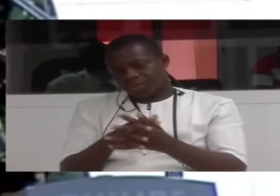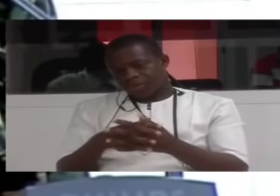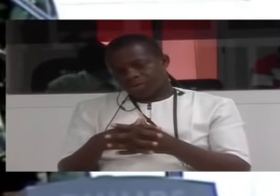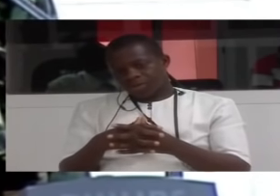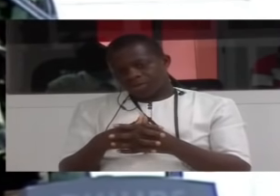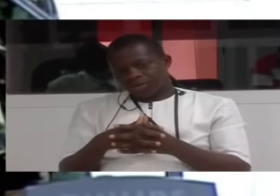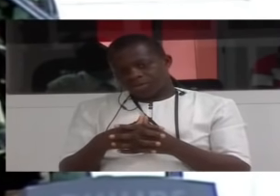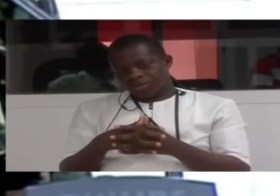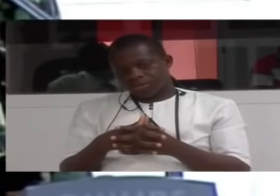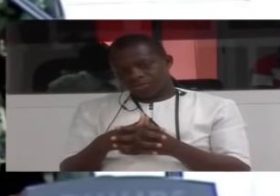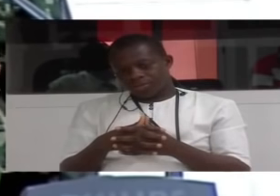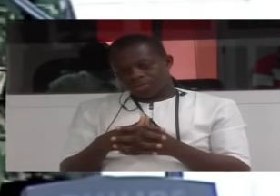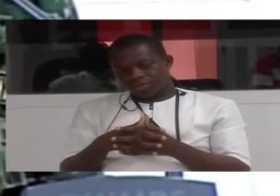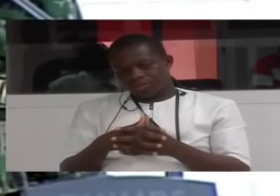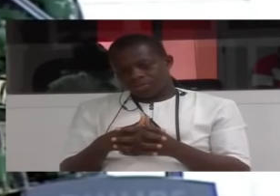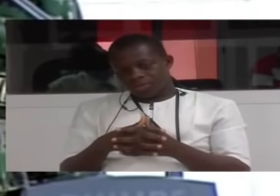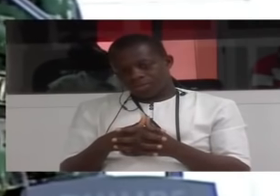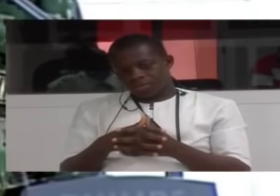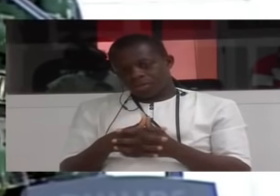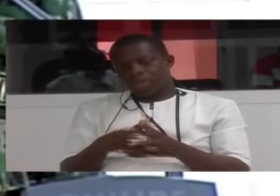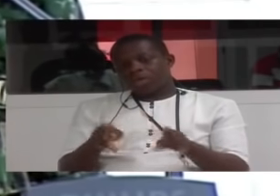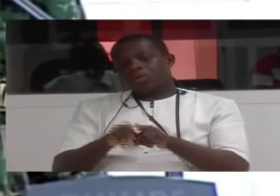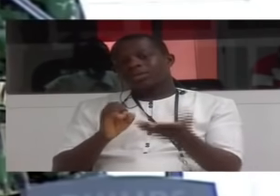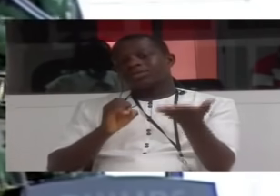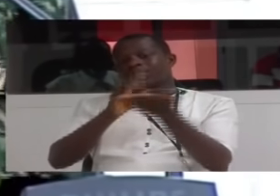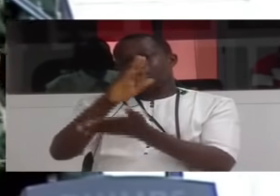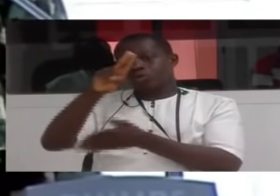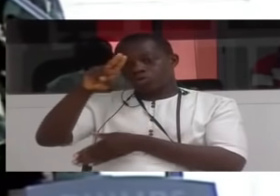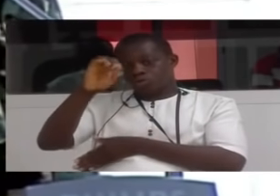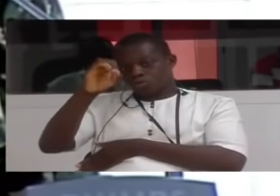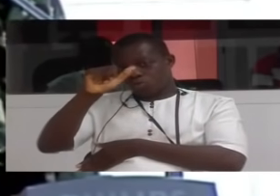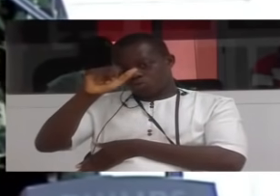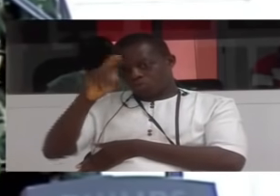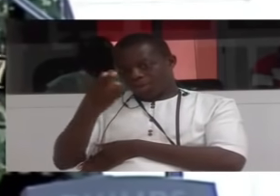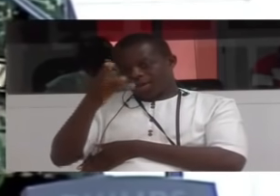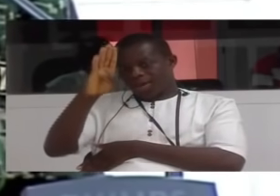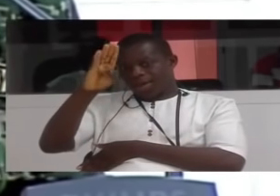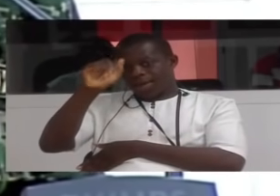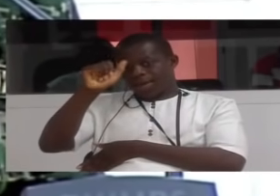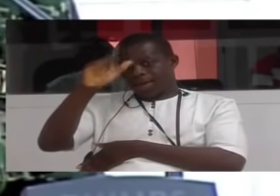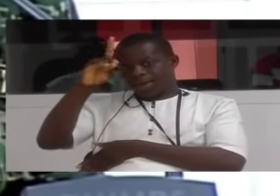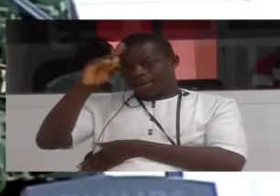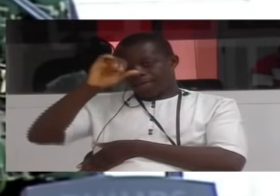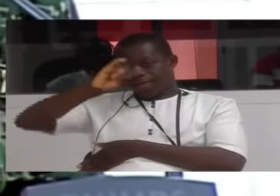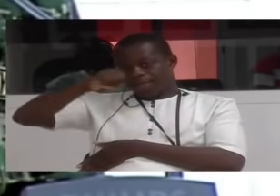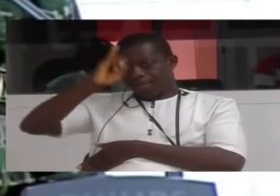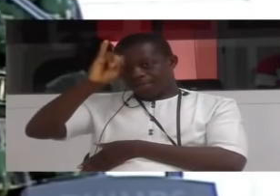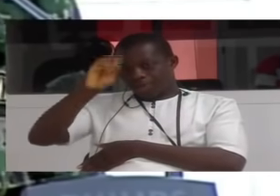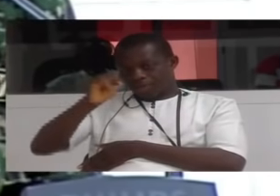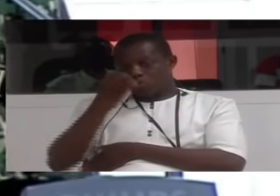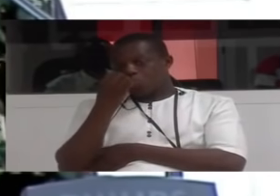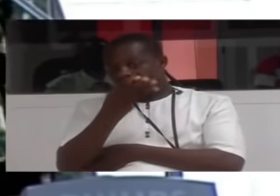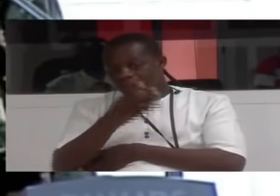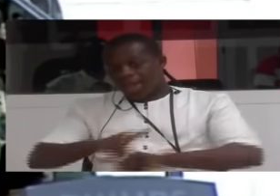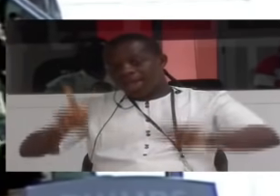def ndigal bi ndigal bu noa baaji wax né yaa jame mu nañu tié Mustafa Koli